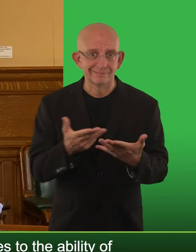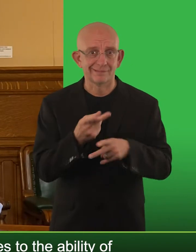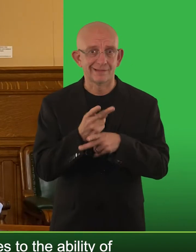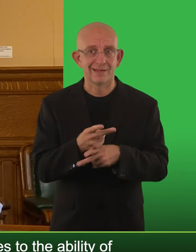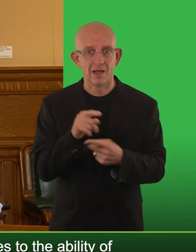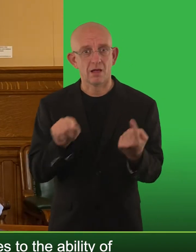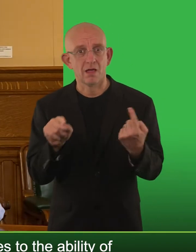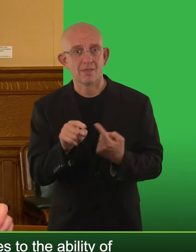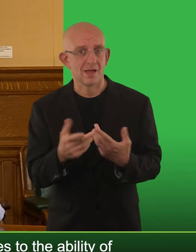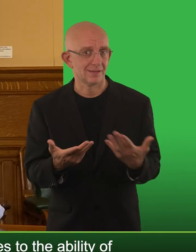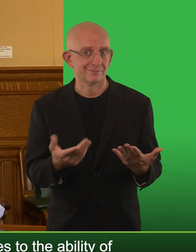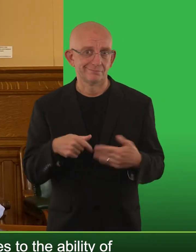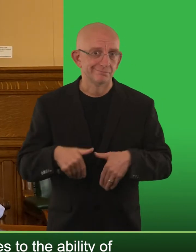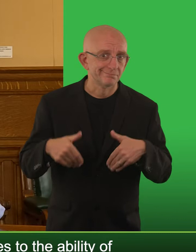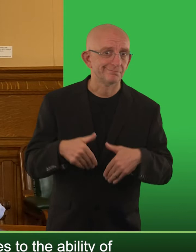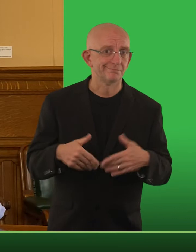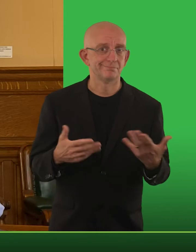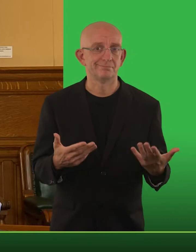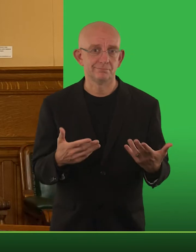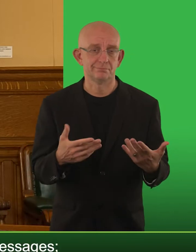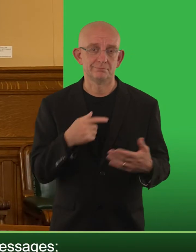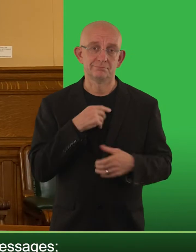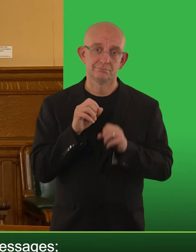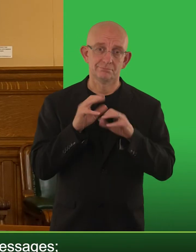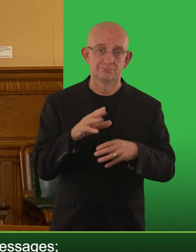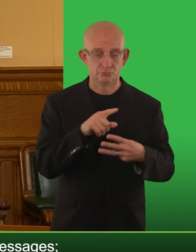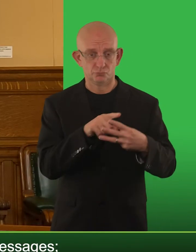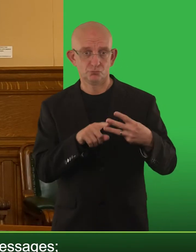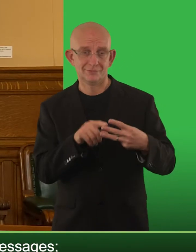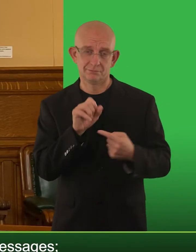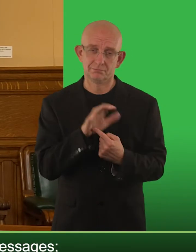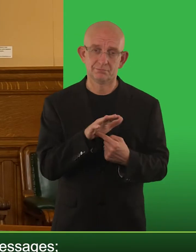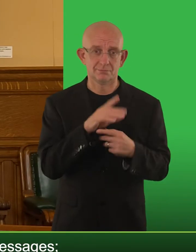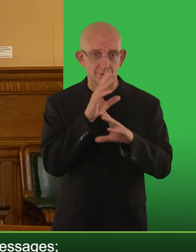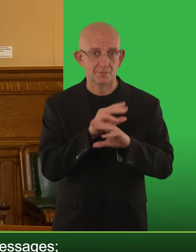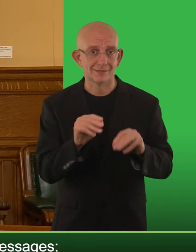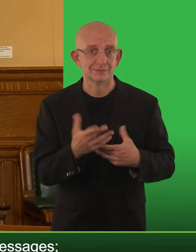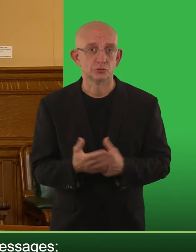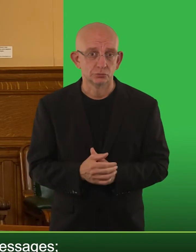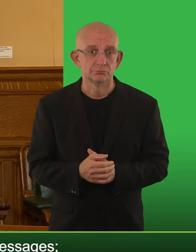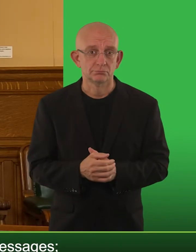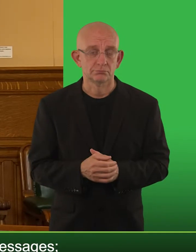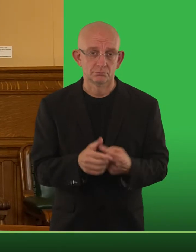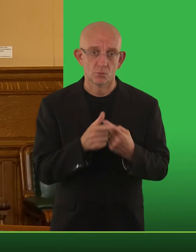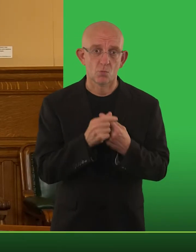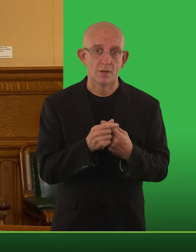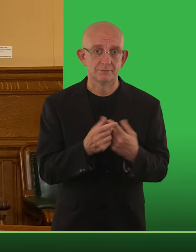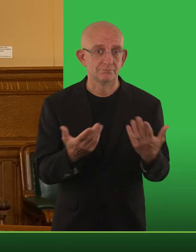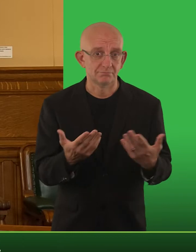of the health and social care machine to provide care for others. If I had to say three critical